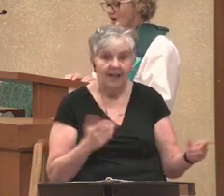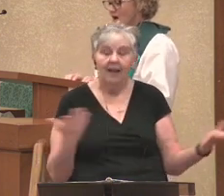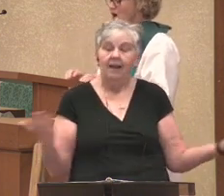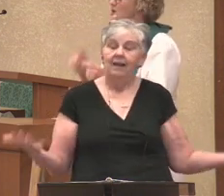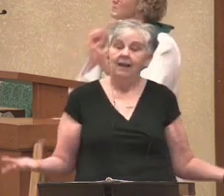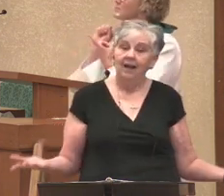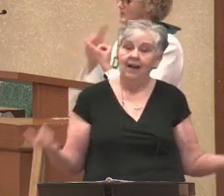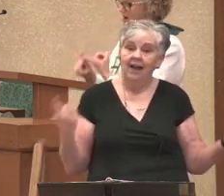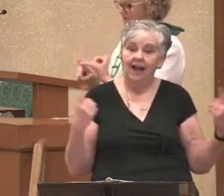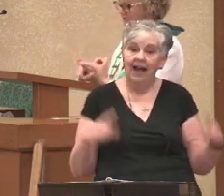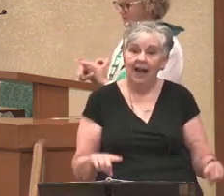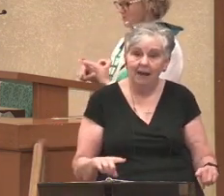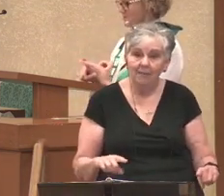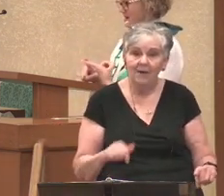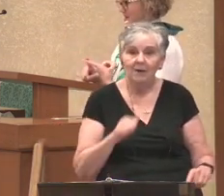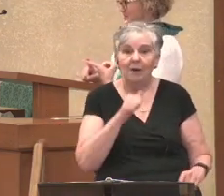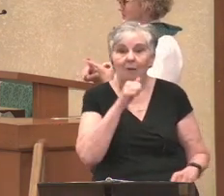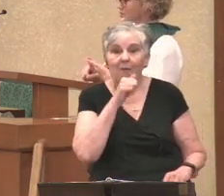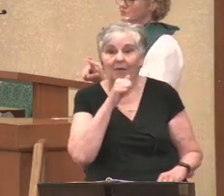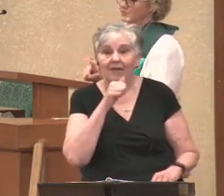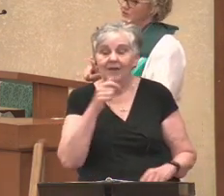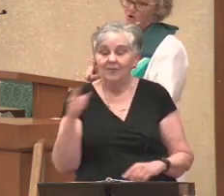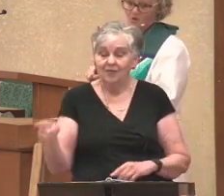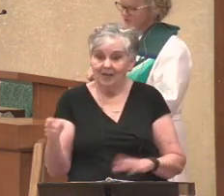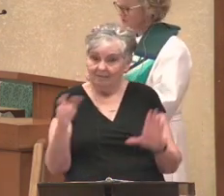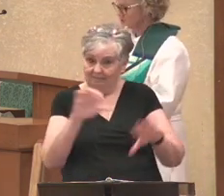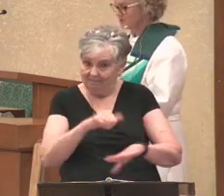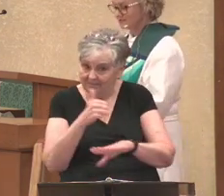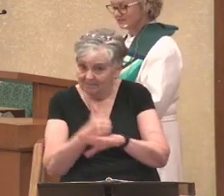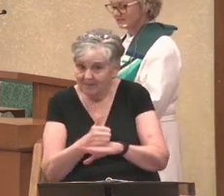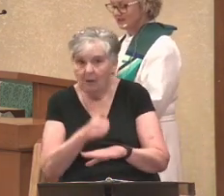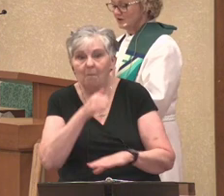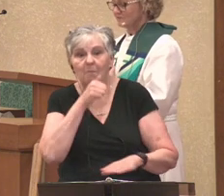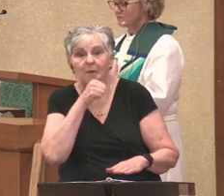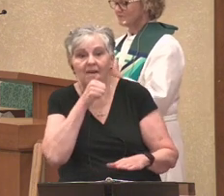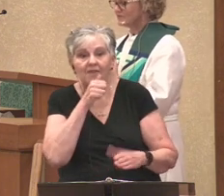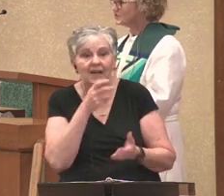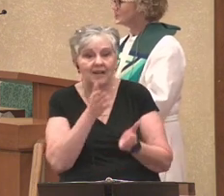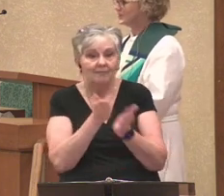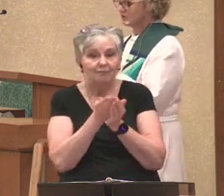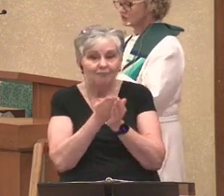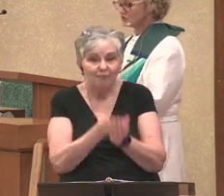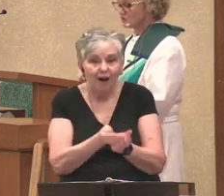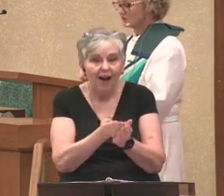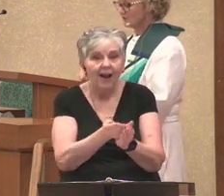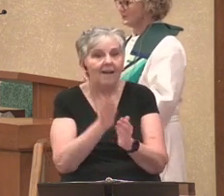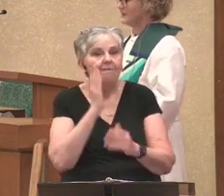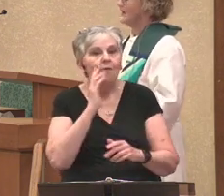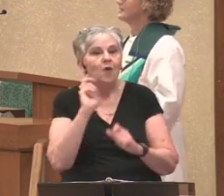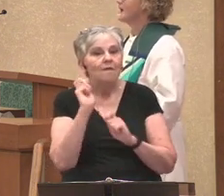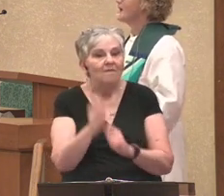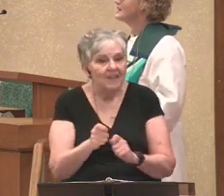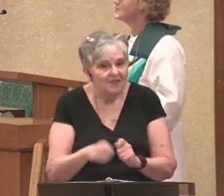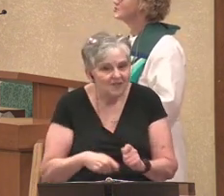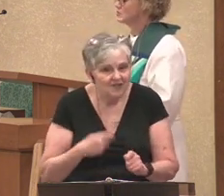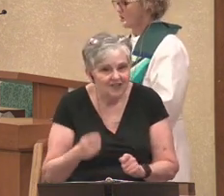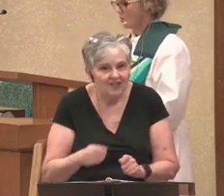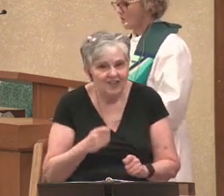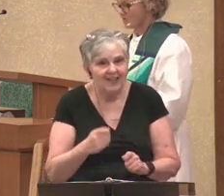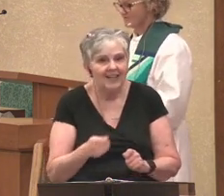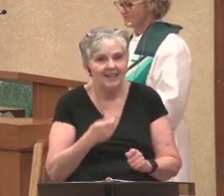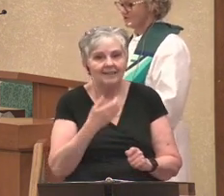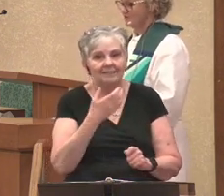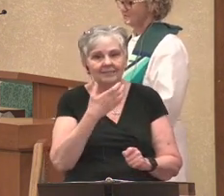for a private boat ride with no other tourists for fishing, snorkeling, and a hike to